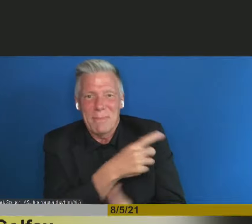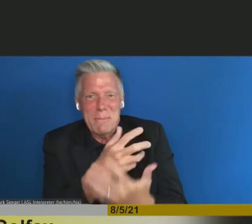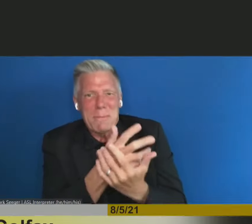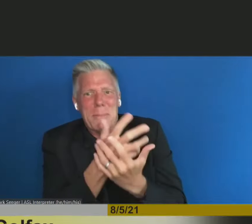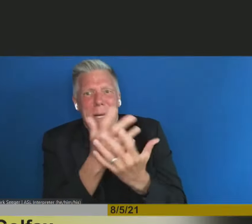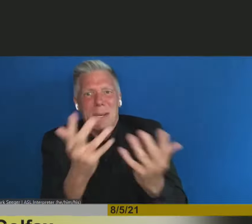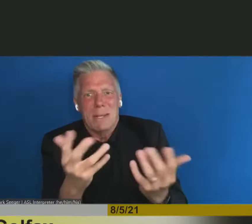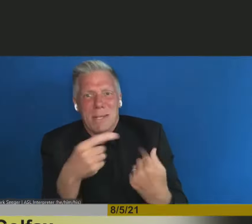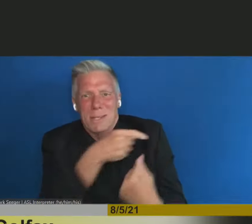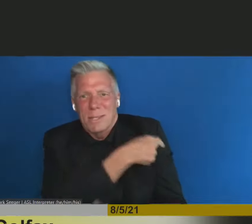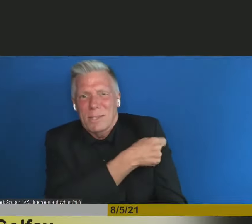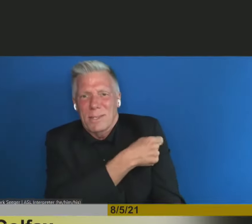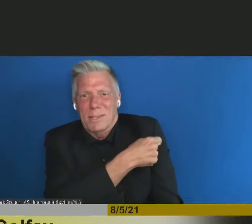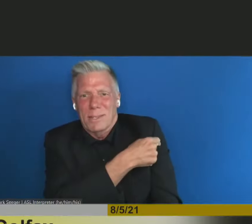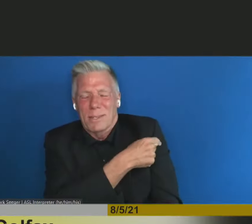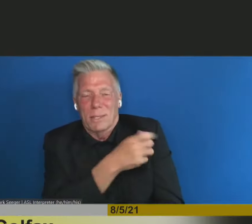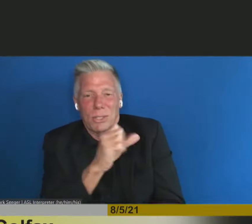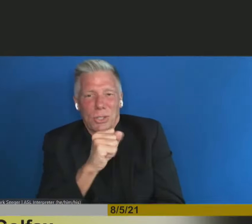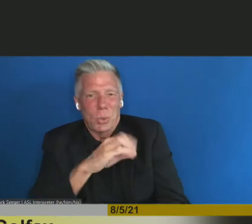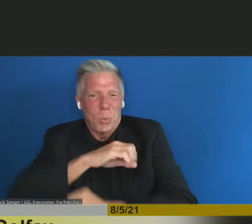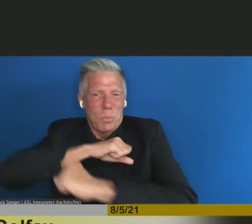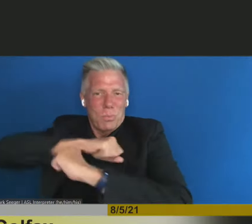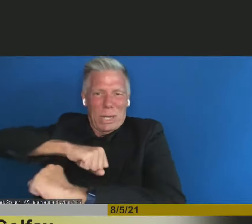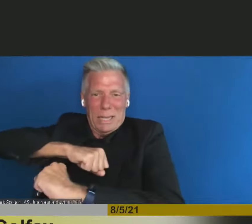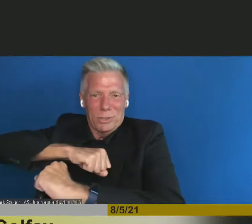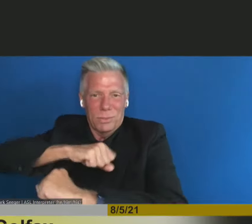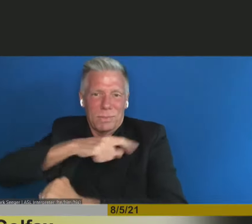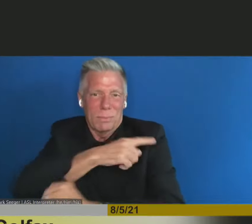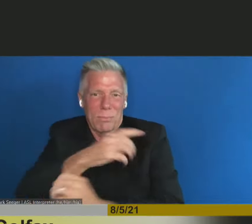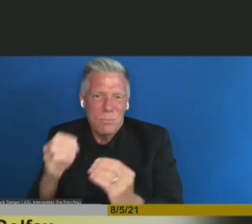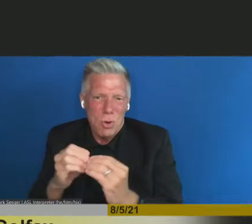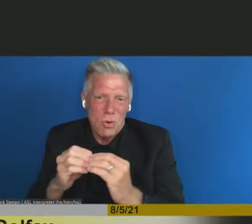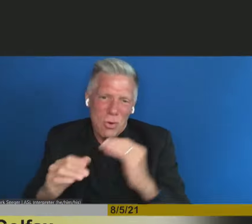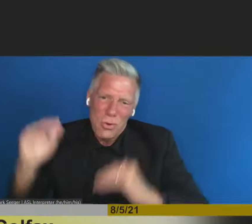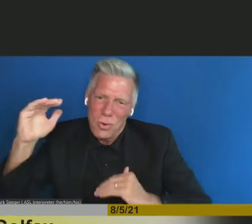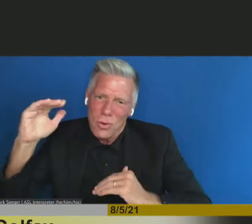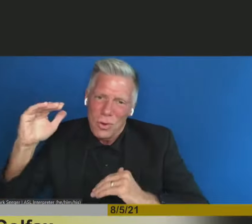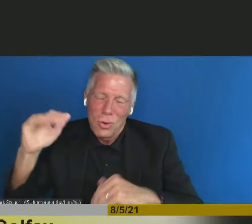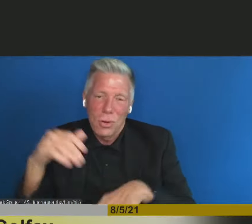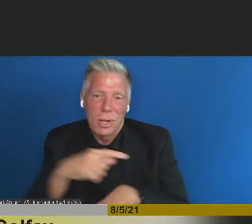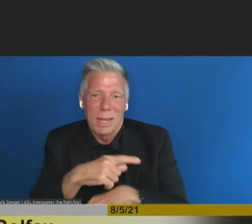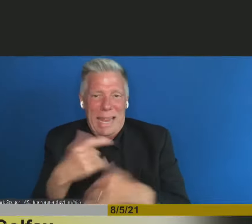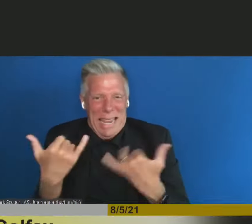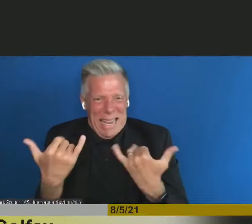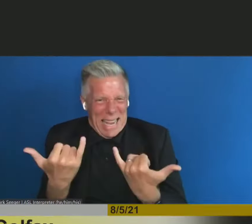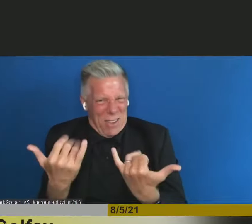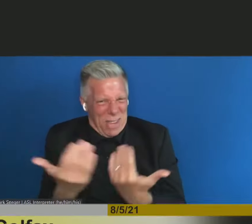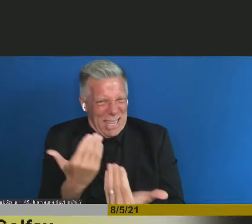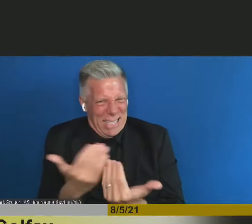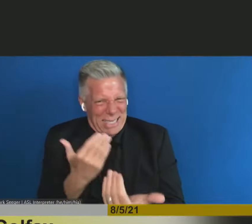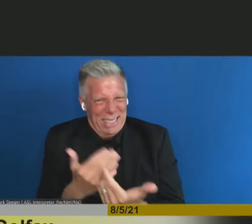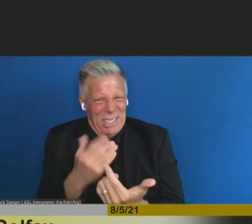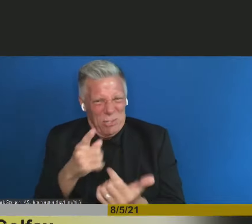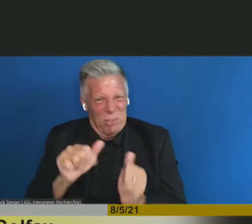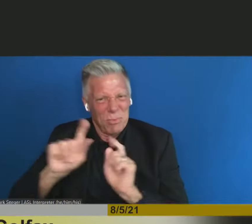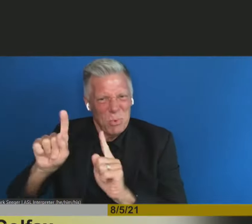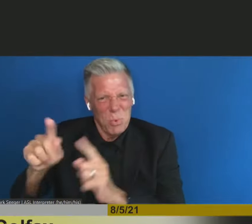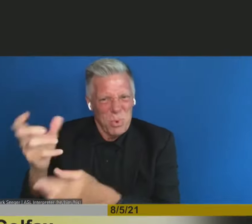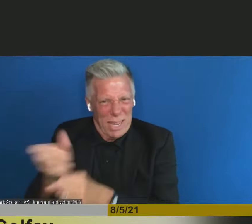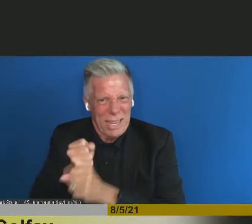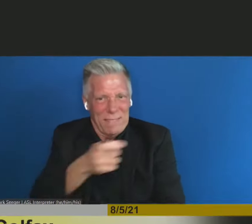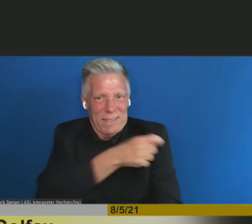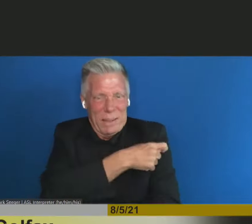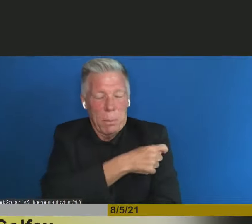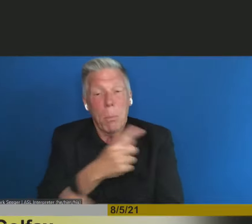so important, so protective, and easy to get right now. So both masking and